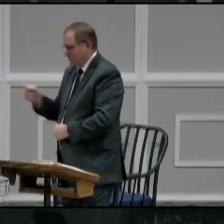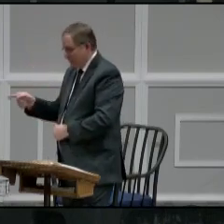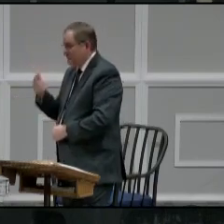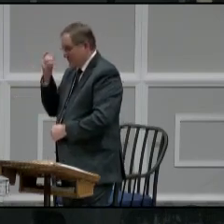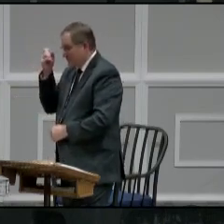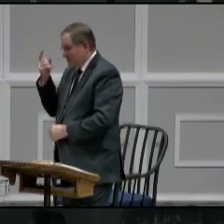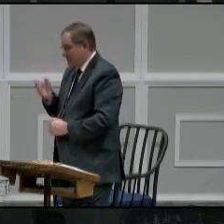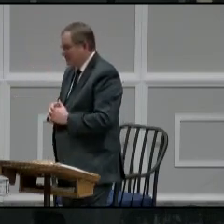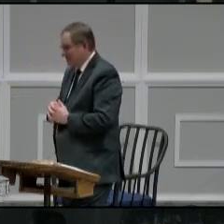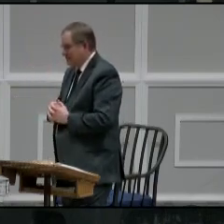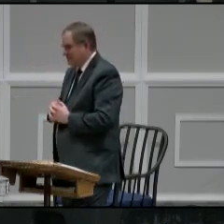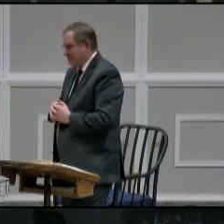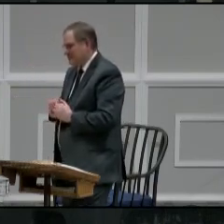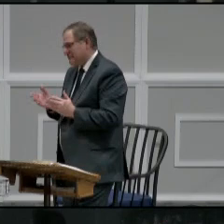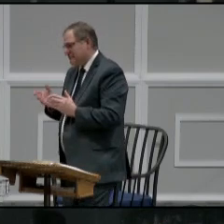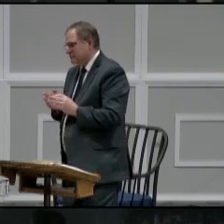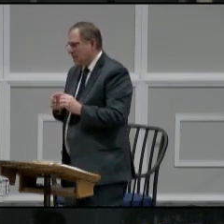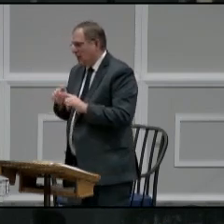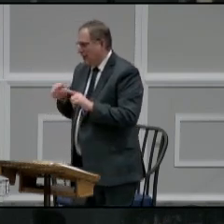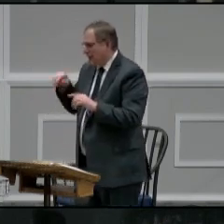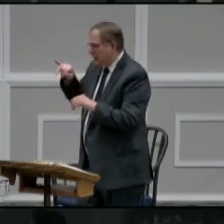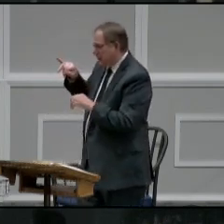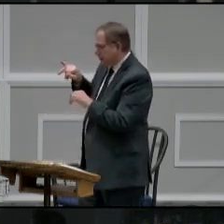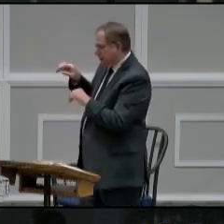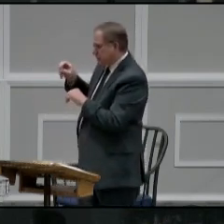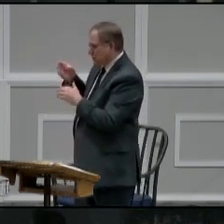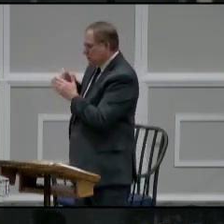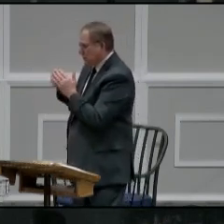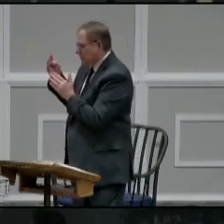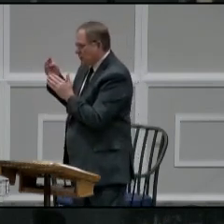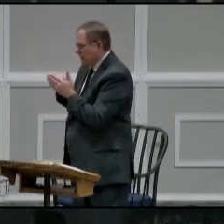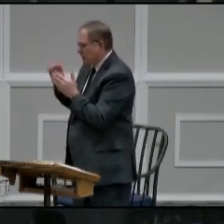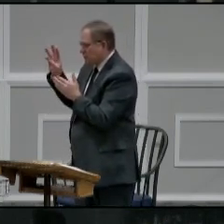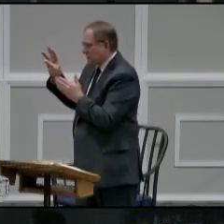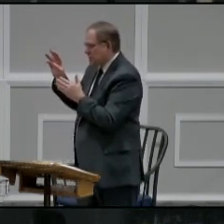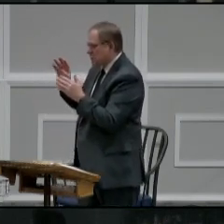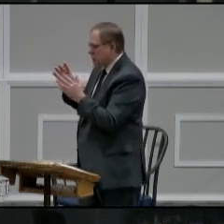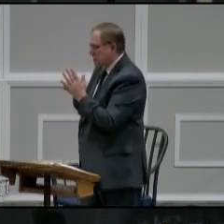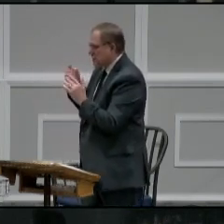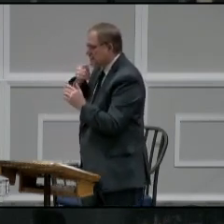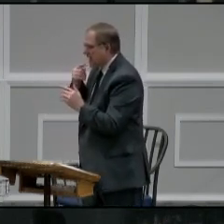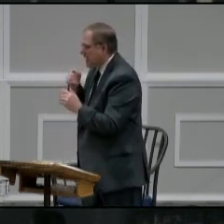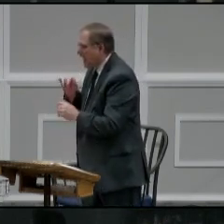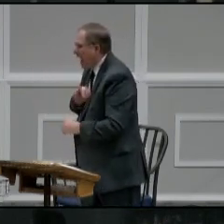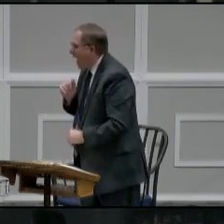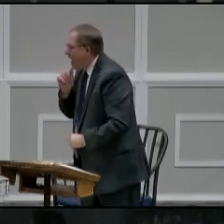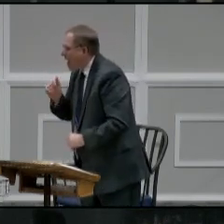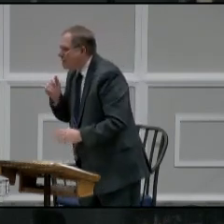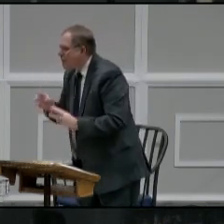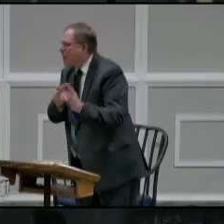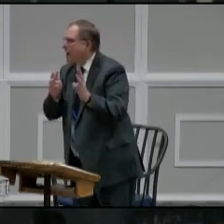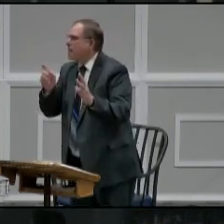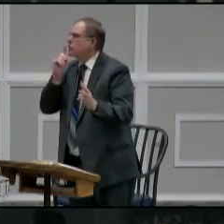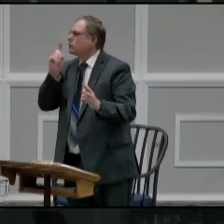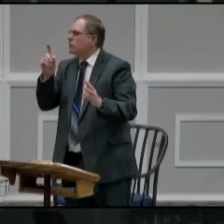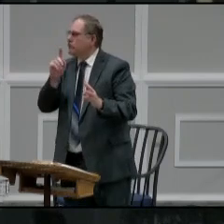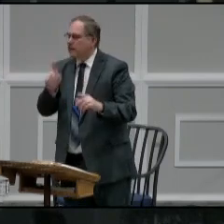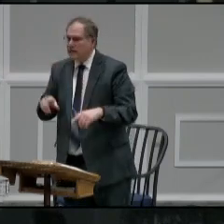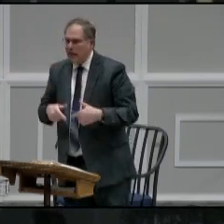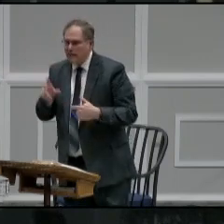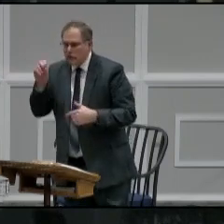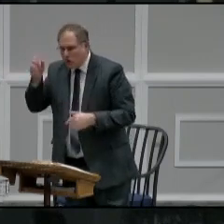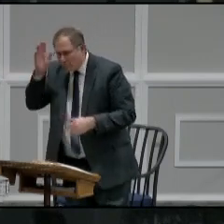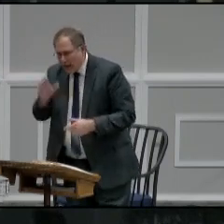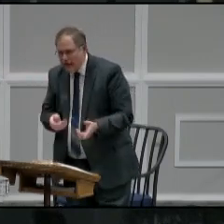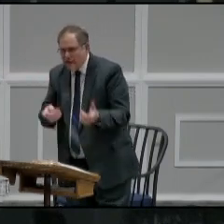no. The Bible says in John 14 and verse 6, Jesus speaking to his disciples says, "I am the way, the truth, and the life. No